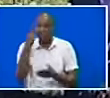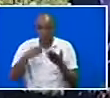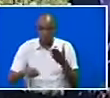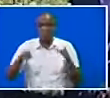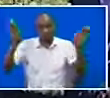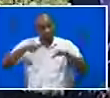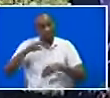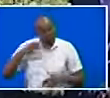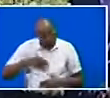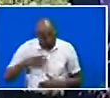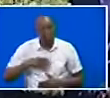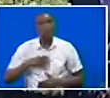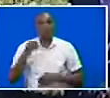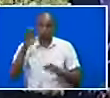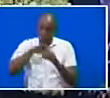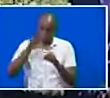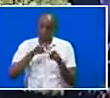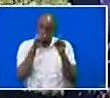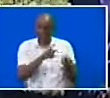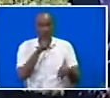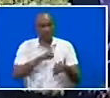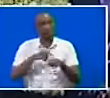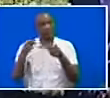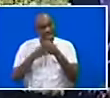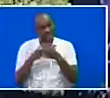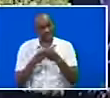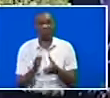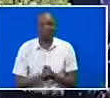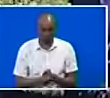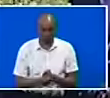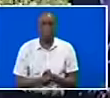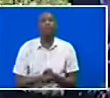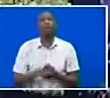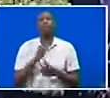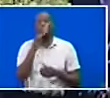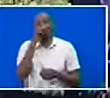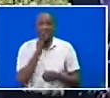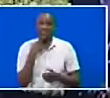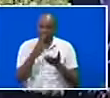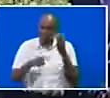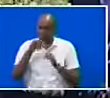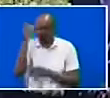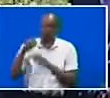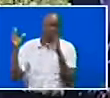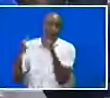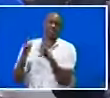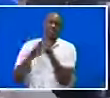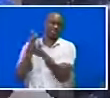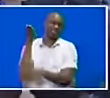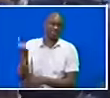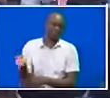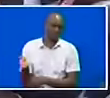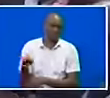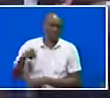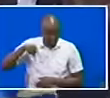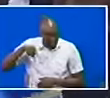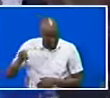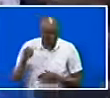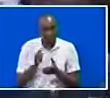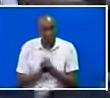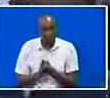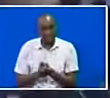Valley to give them their votes come August 8th. Mudavadi claimed that the ruling Jubilee Party leadership had directed